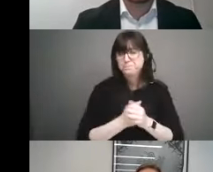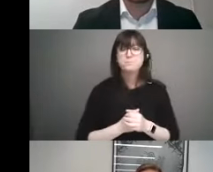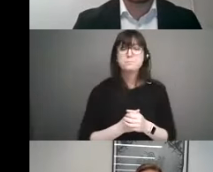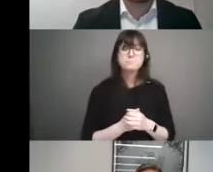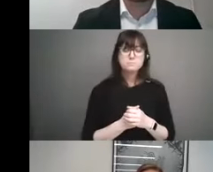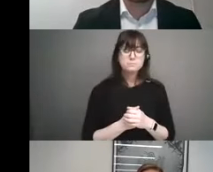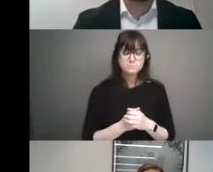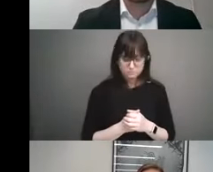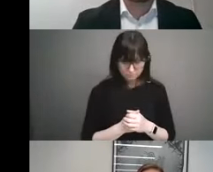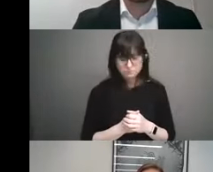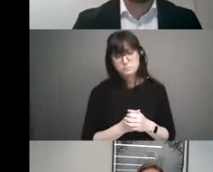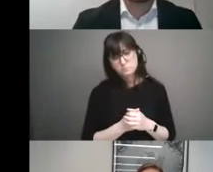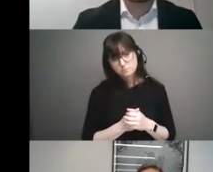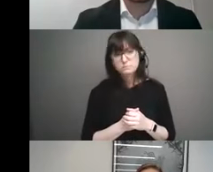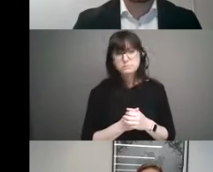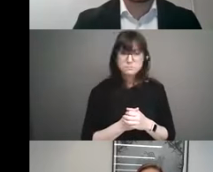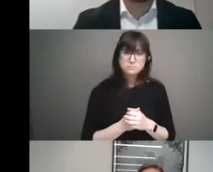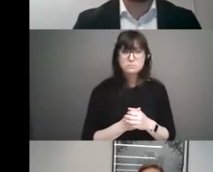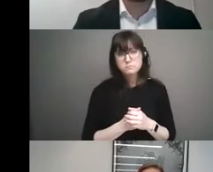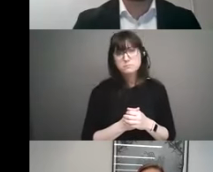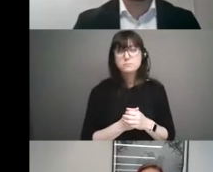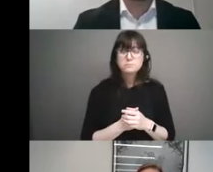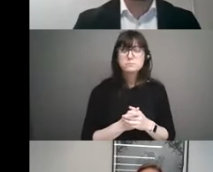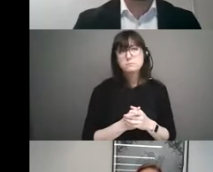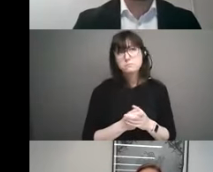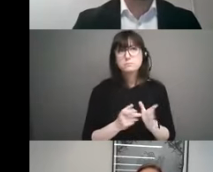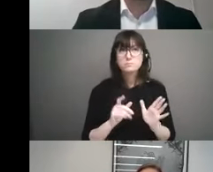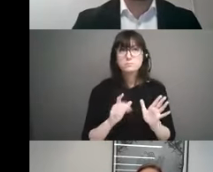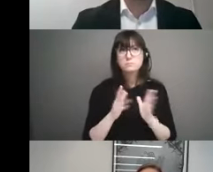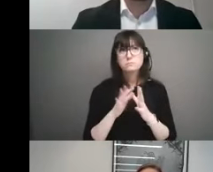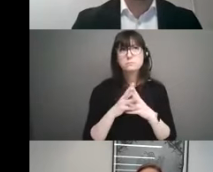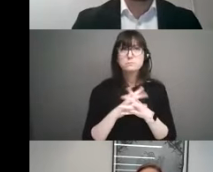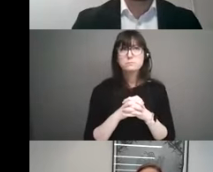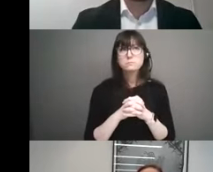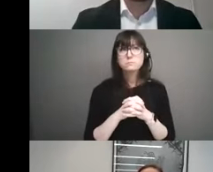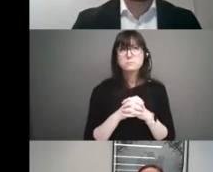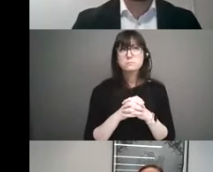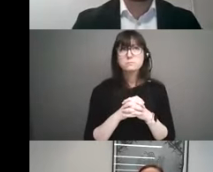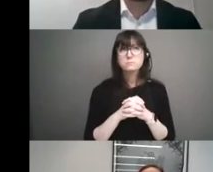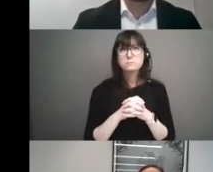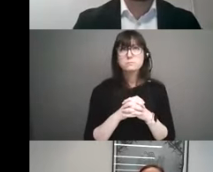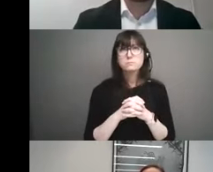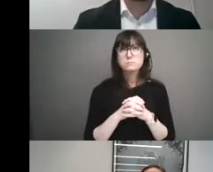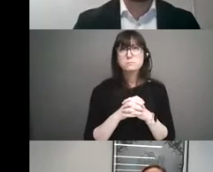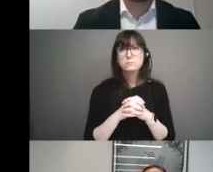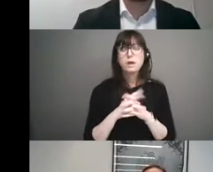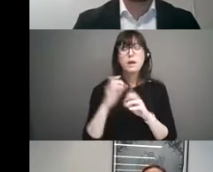I think that as a matter of generally speaking, the situation where you